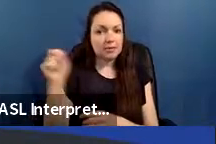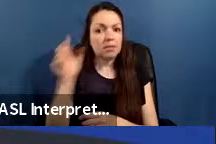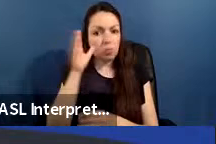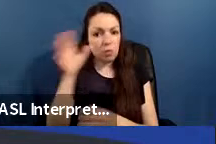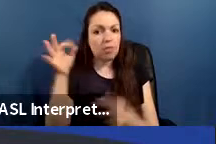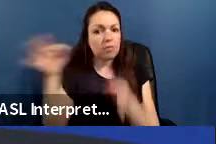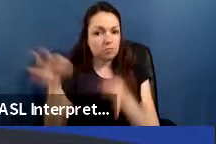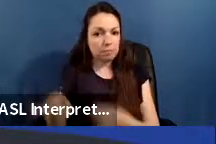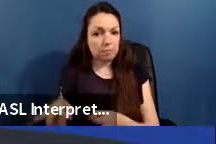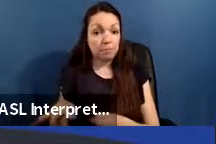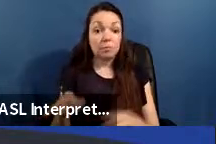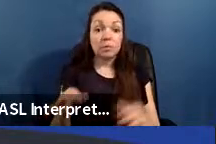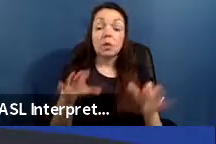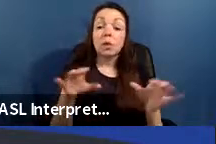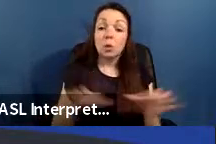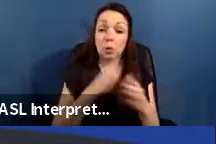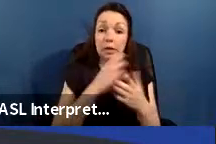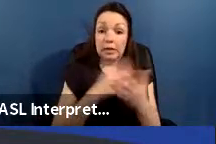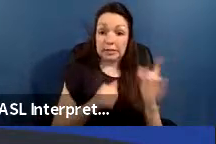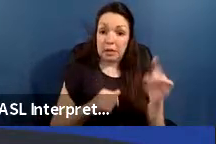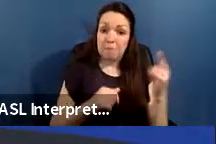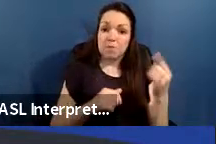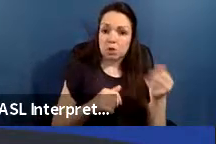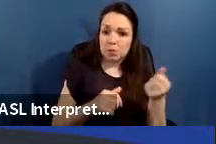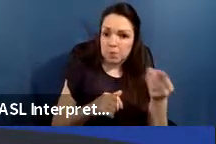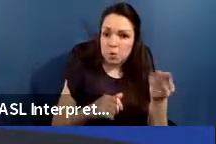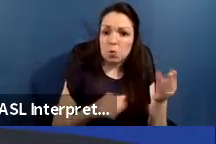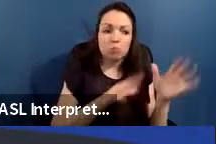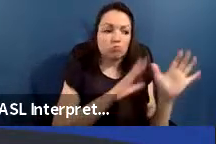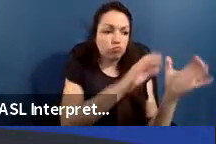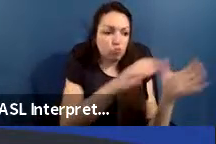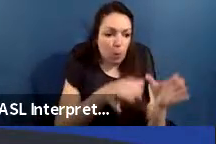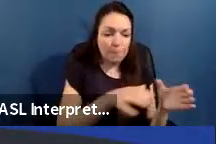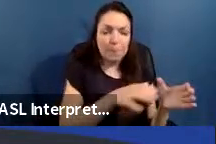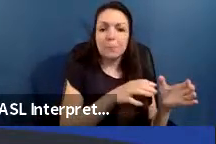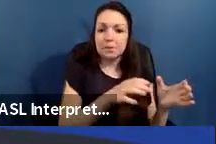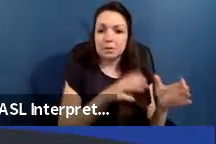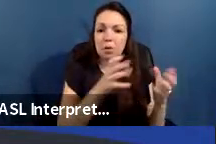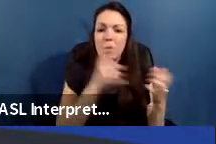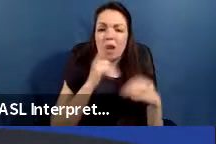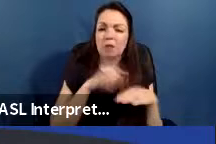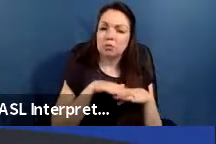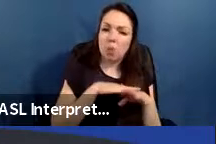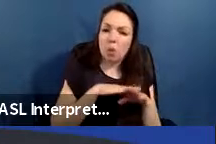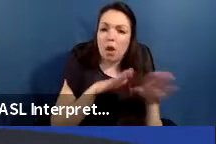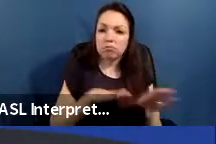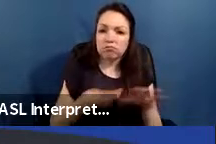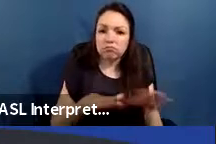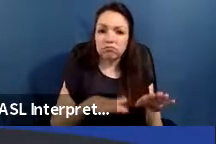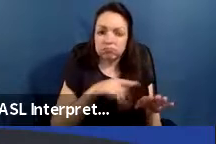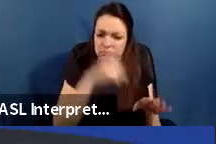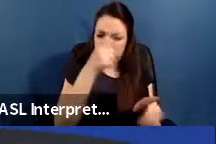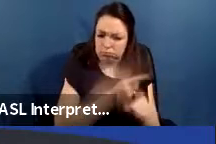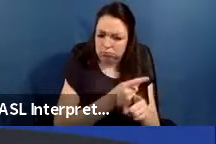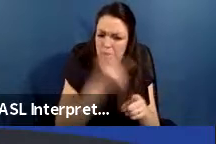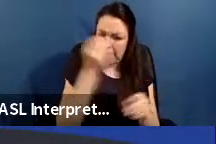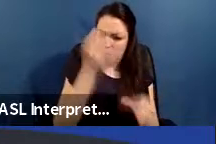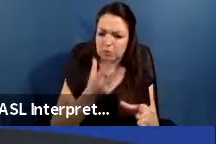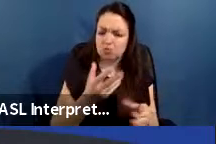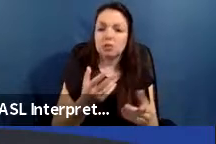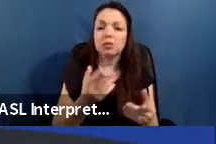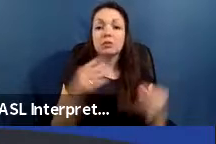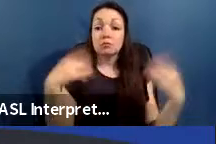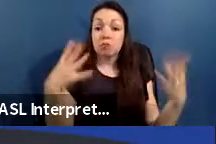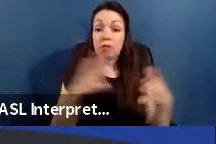We did some initial stakeholder groups. We really like to sort of slow down and say, is this the right information? Are we providing